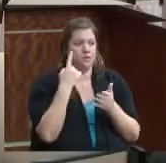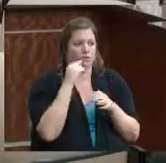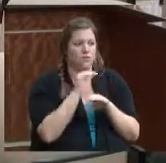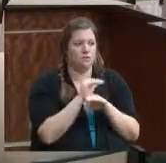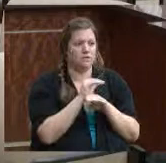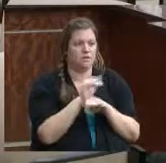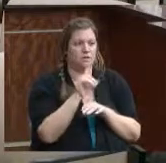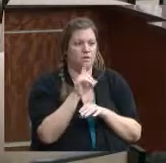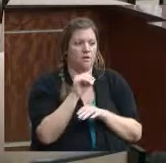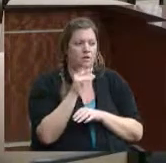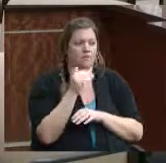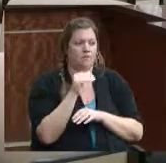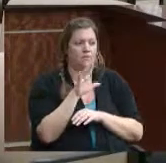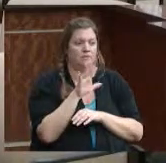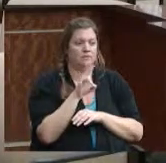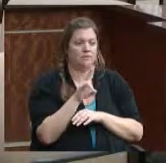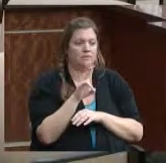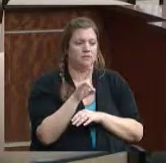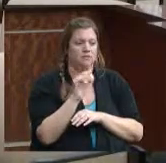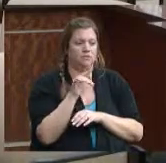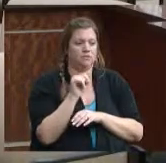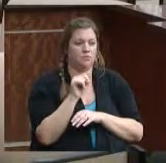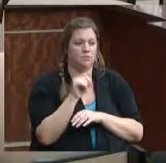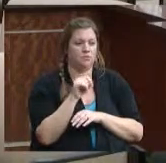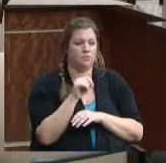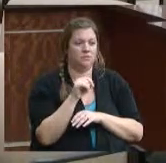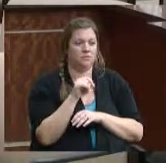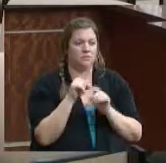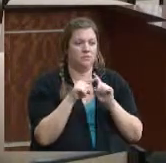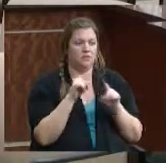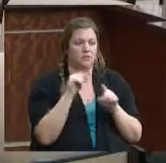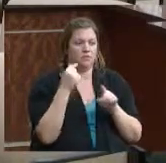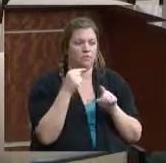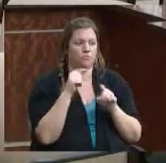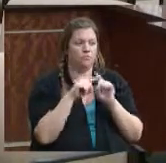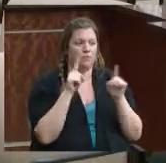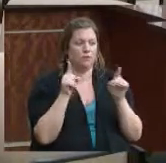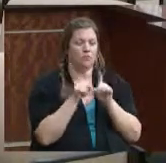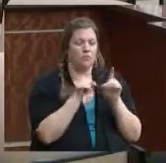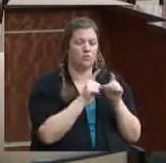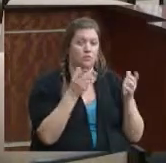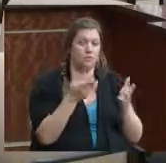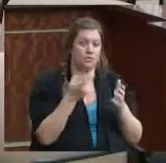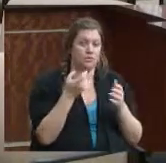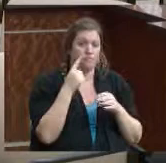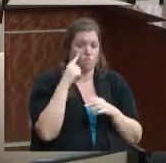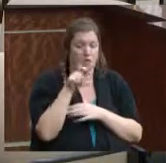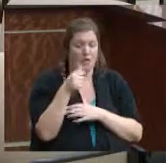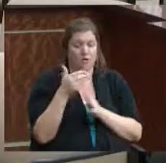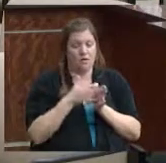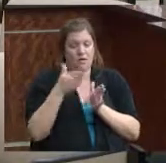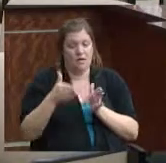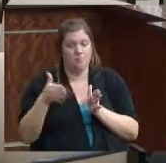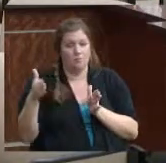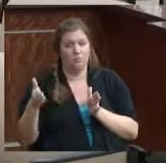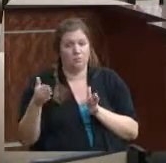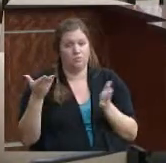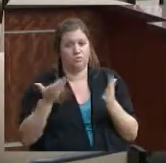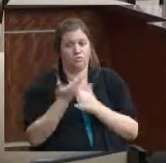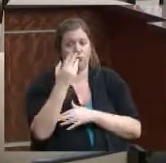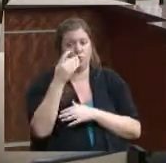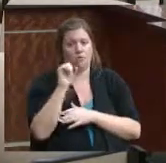the 156 units of the Villages of the Greens of Patuxent, we are here for other neighbors throughout